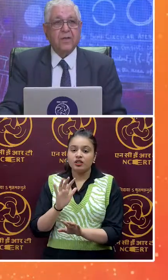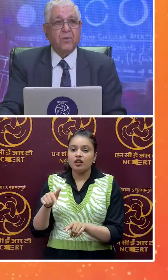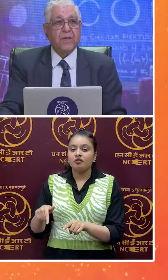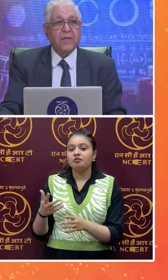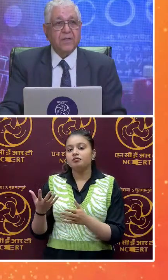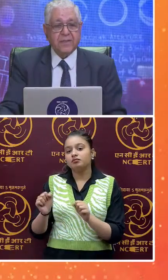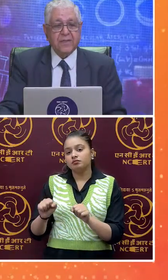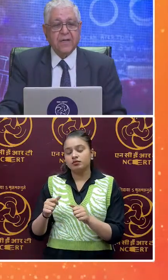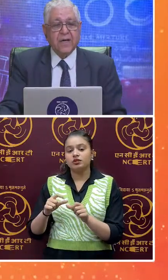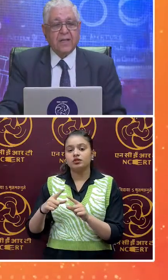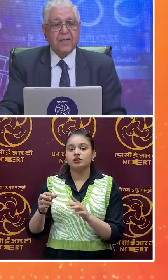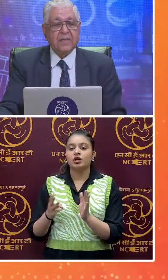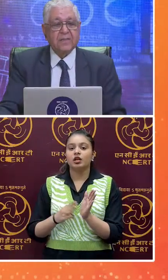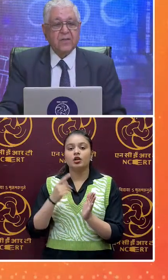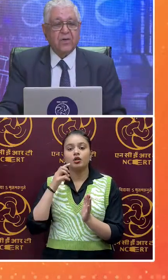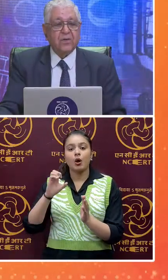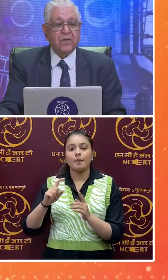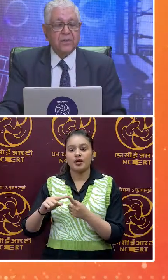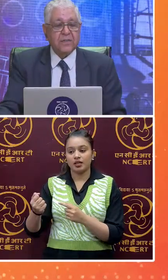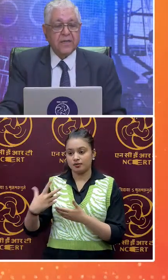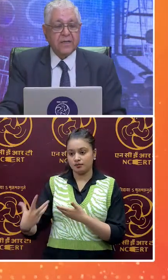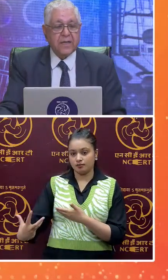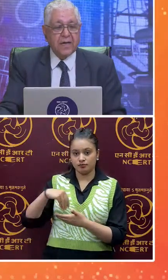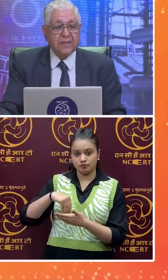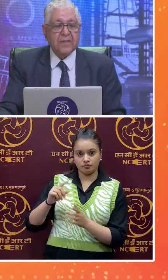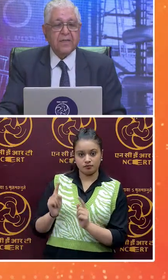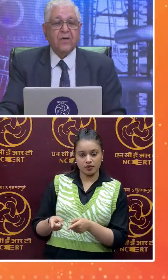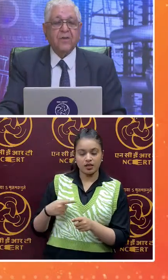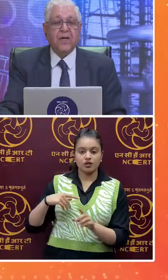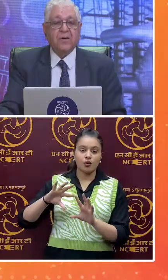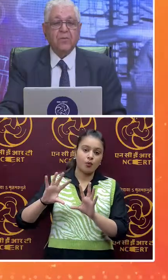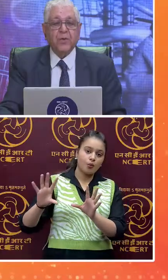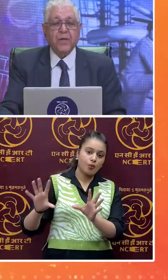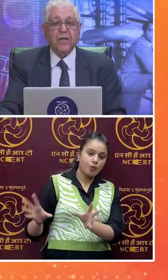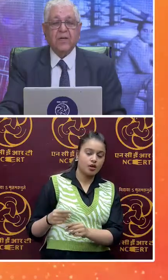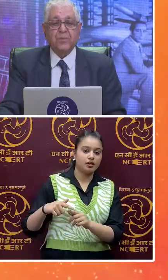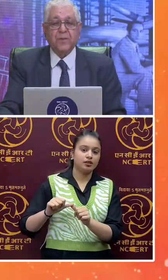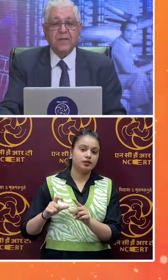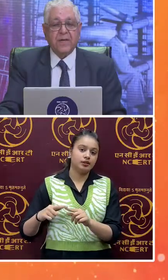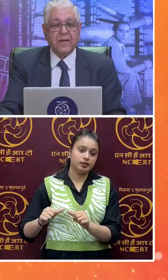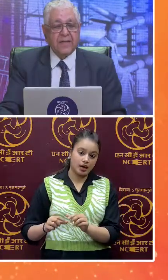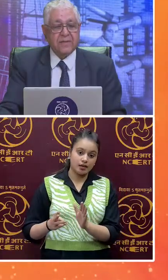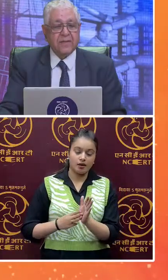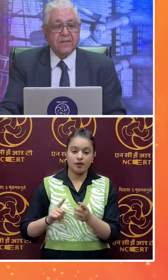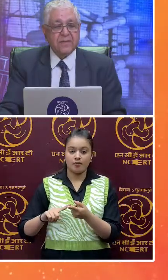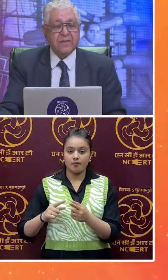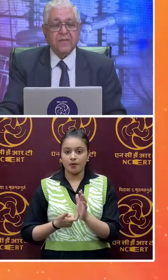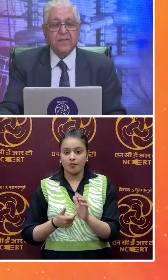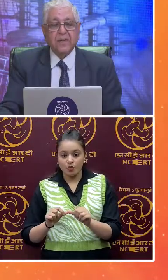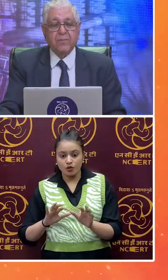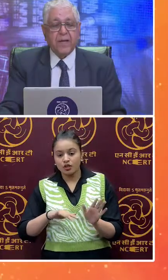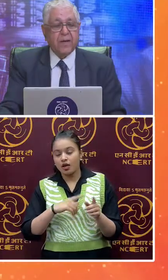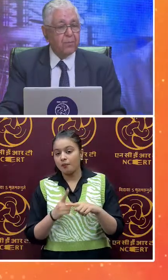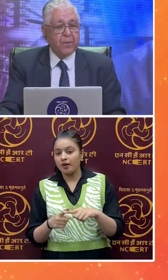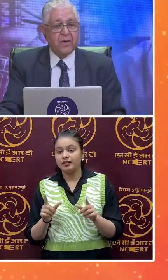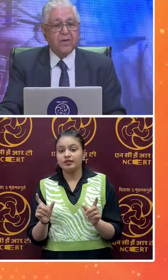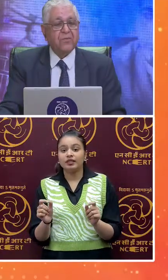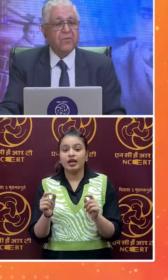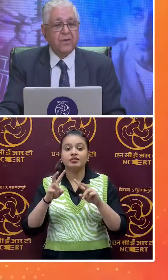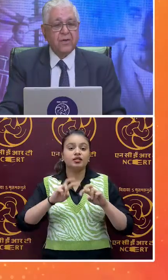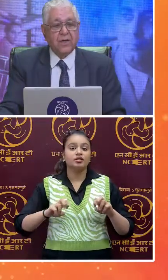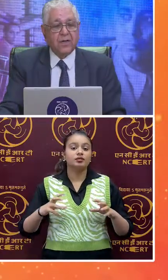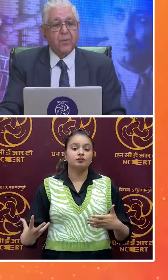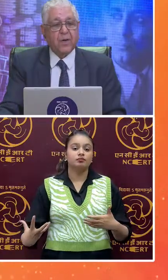the atomic energy, and that is how this entire agenda of Tata Memorial Hospital and cancer research became a part